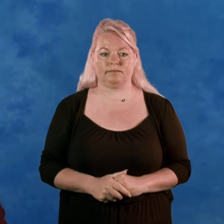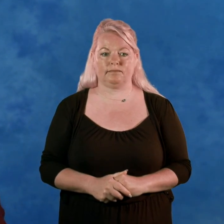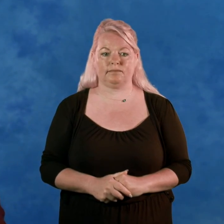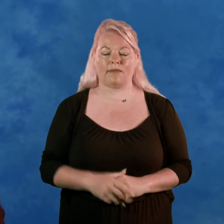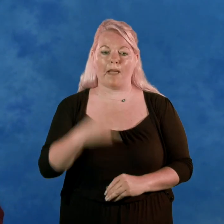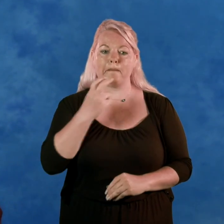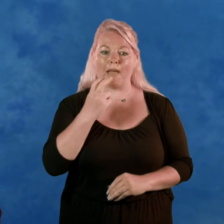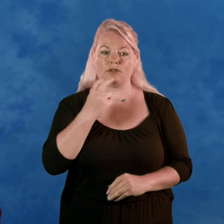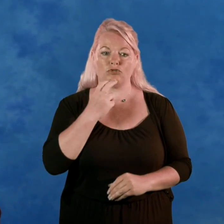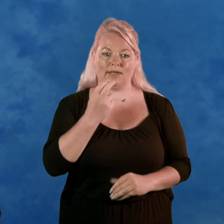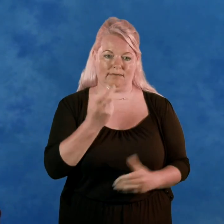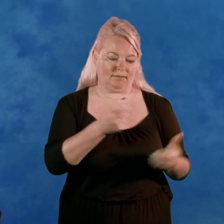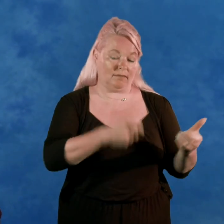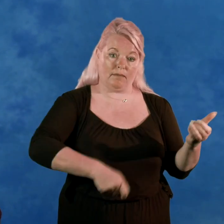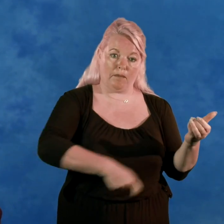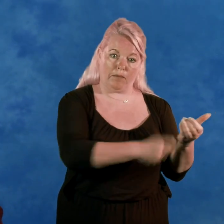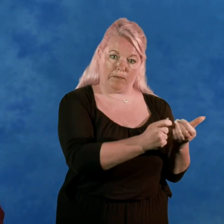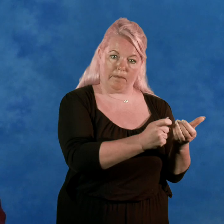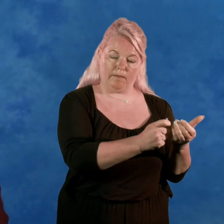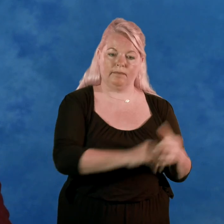put the battery on.